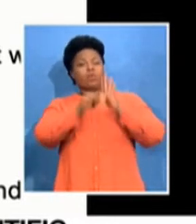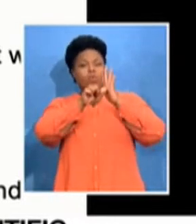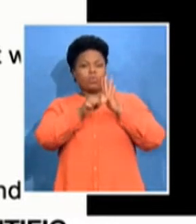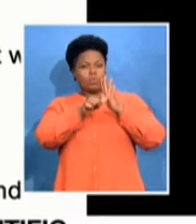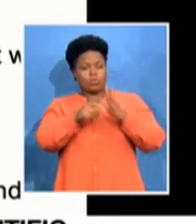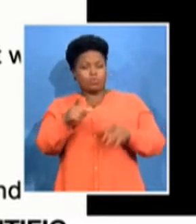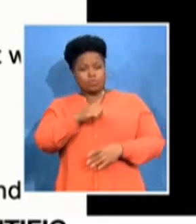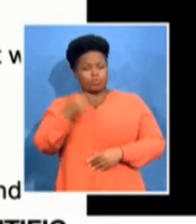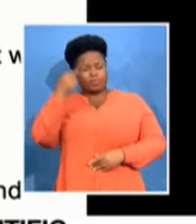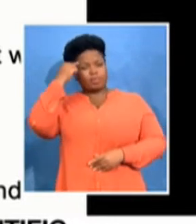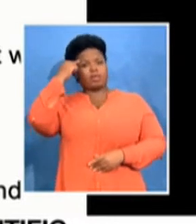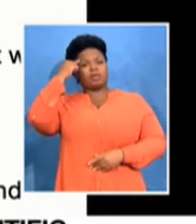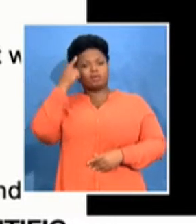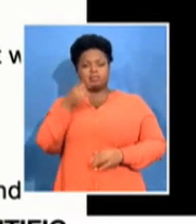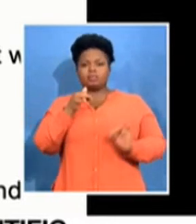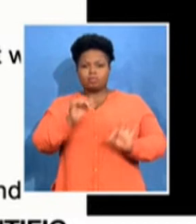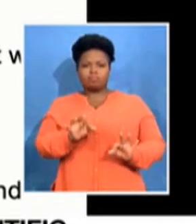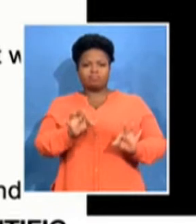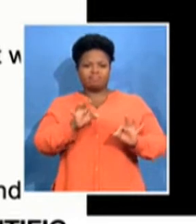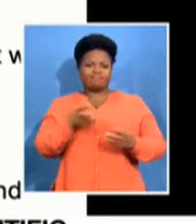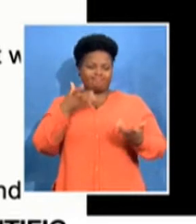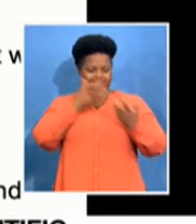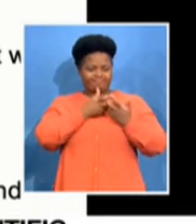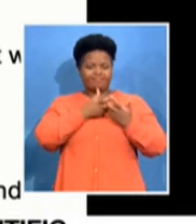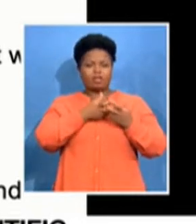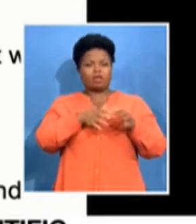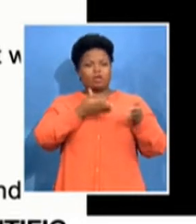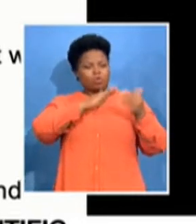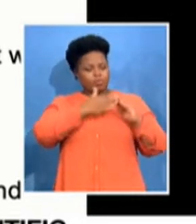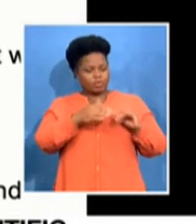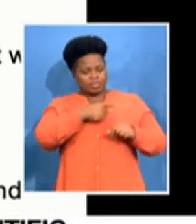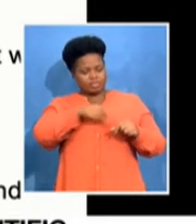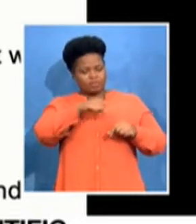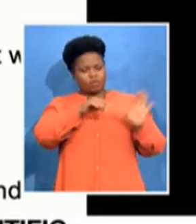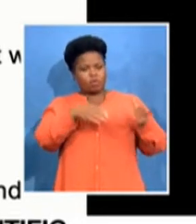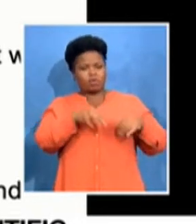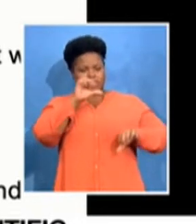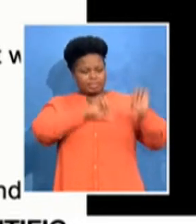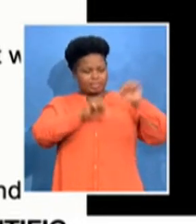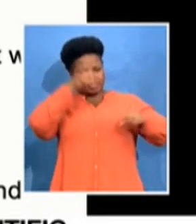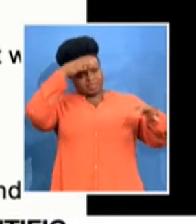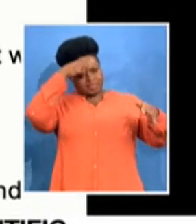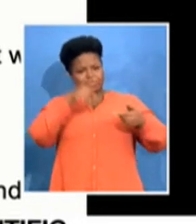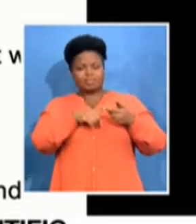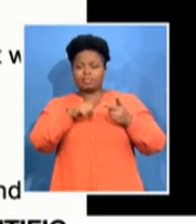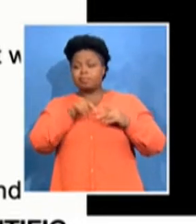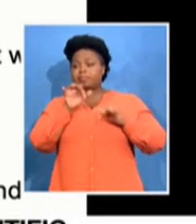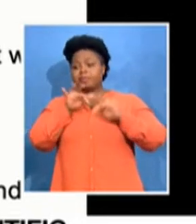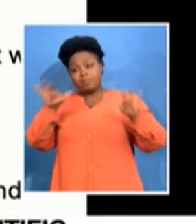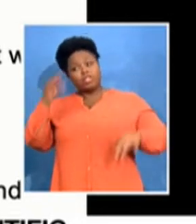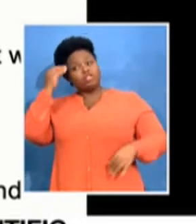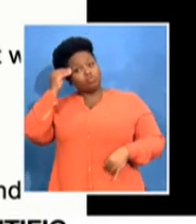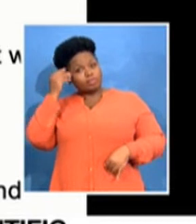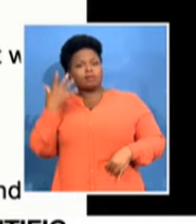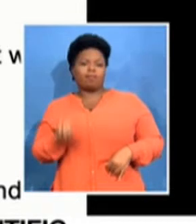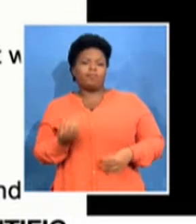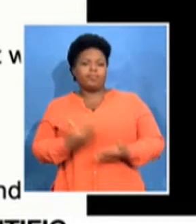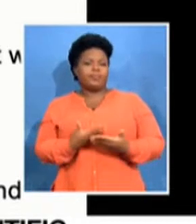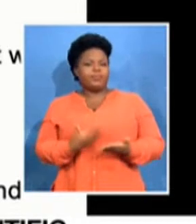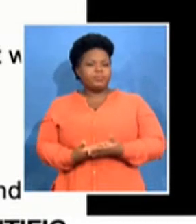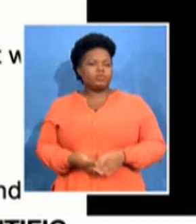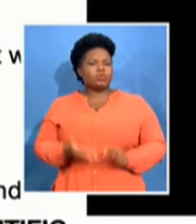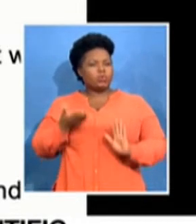scientific community, but also for the public in general. Yeah. So we're going to give a quick update of the network of